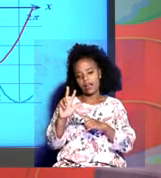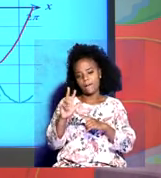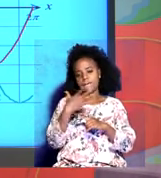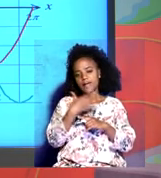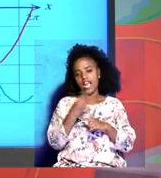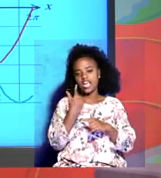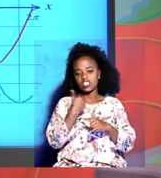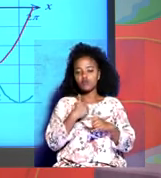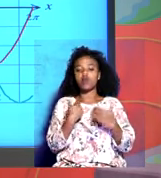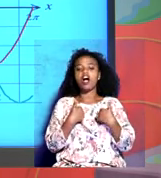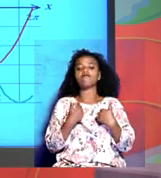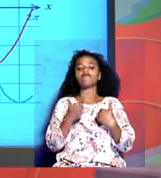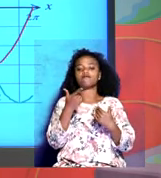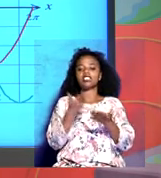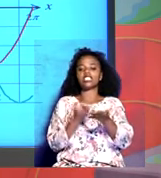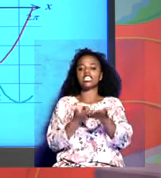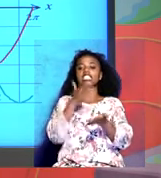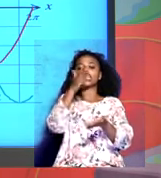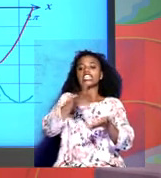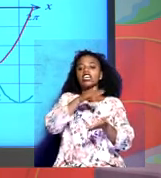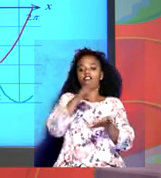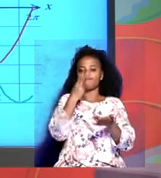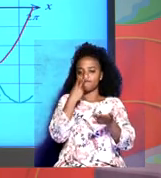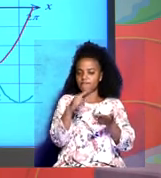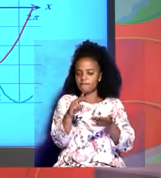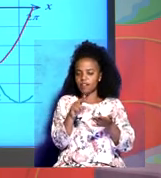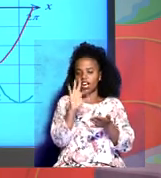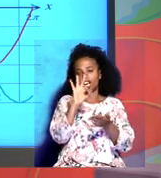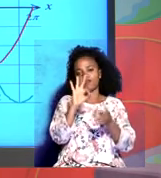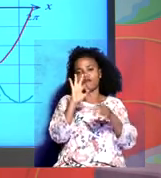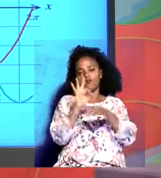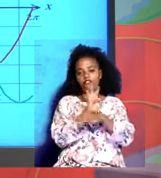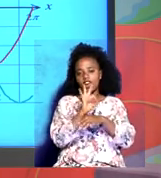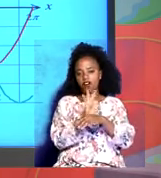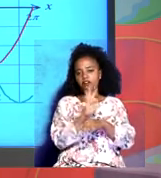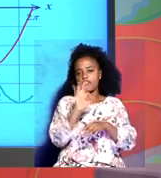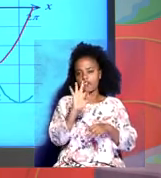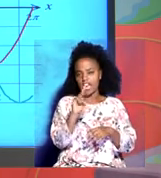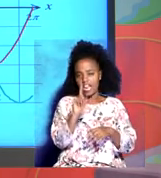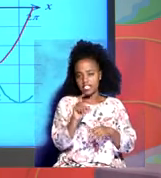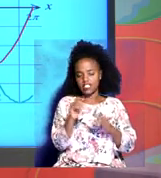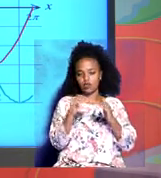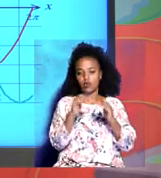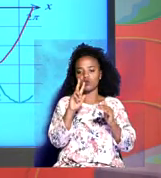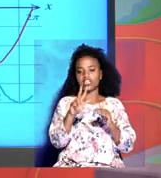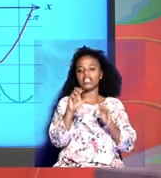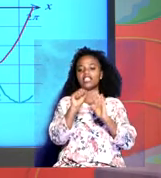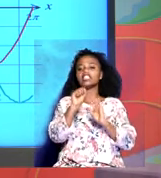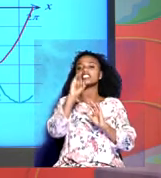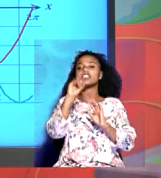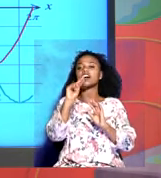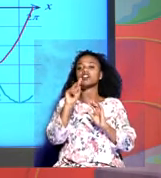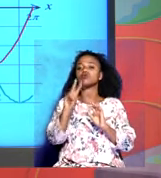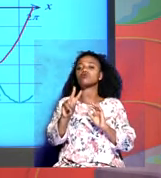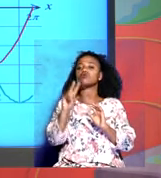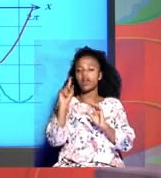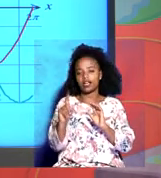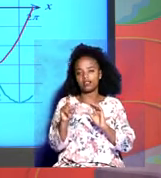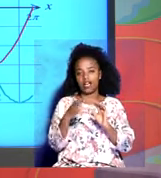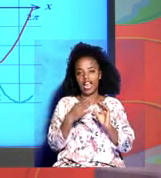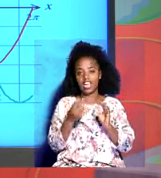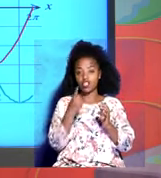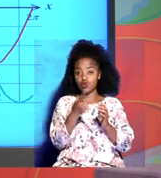and you will have this graph for f of x is equals to 3 sine 2x, and then you shift